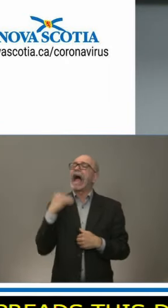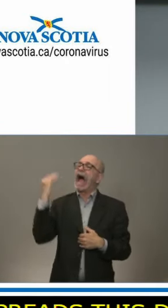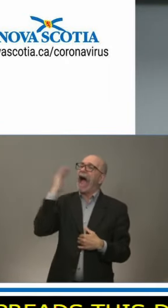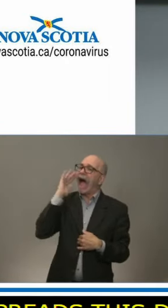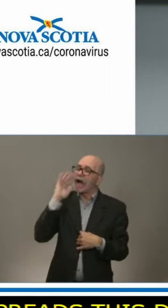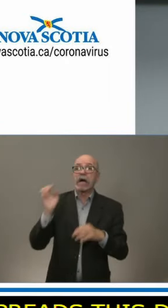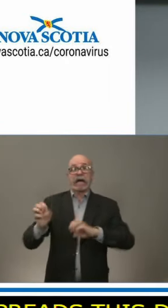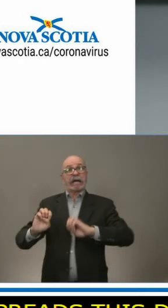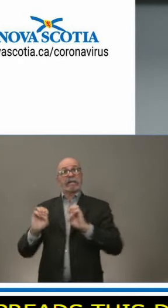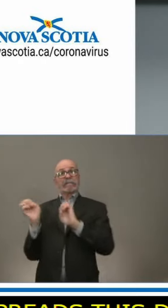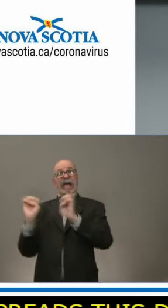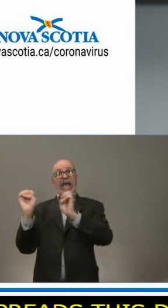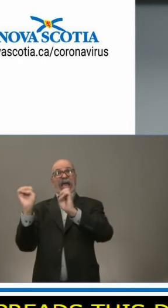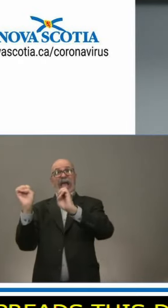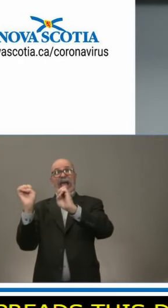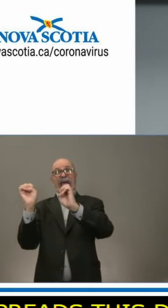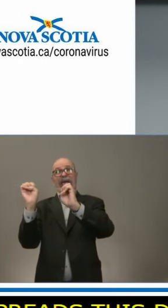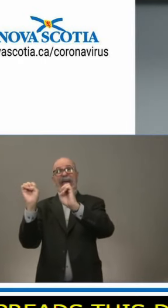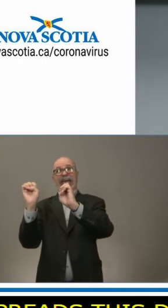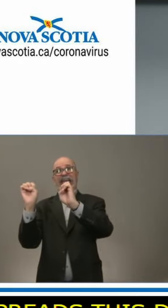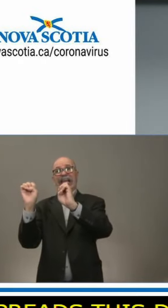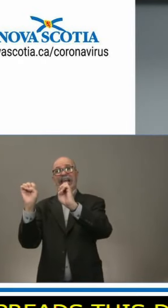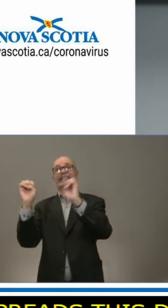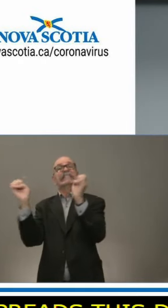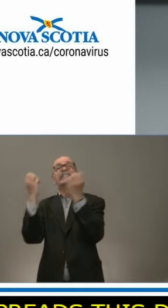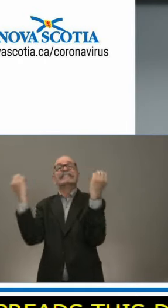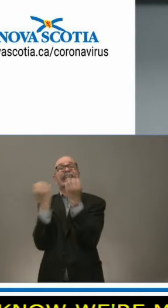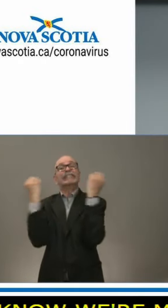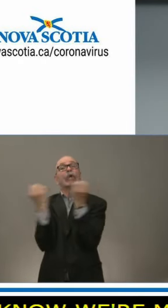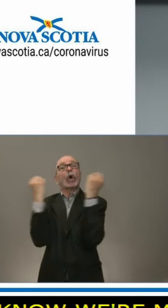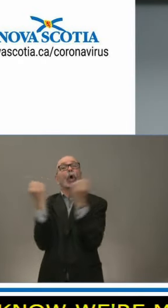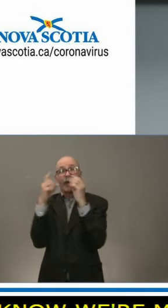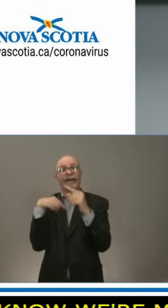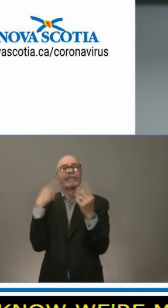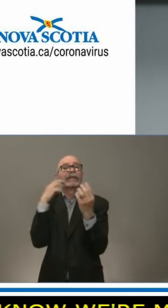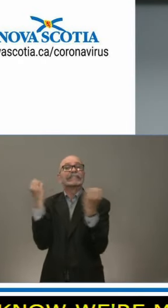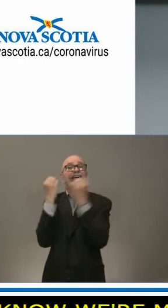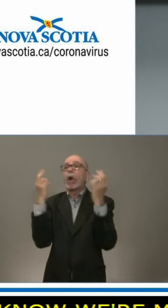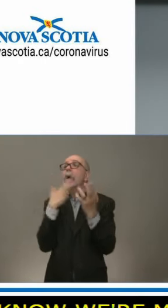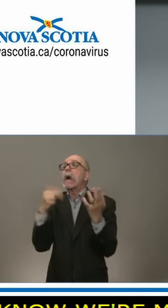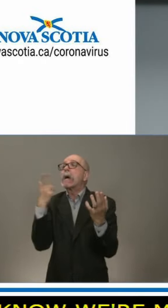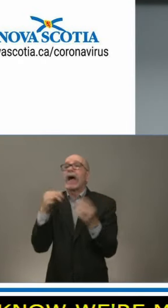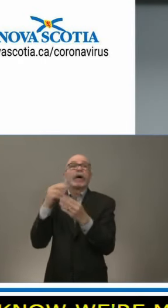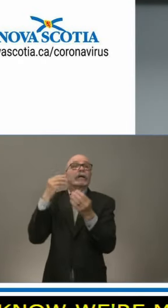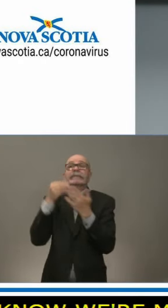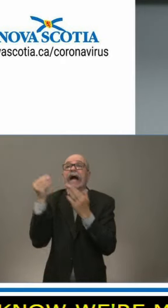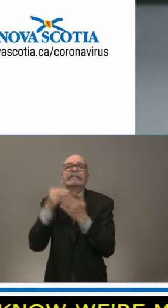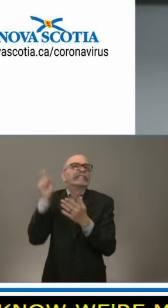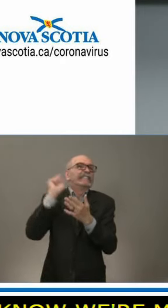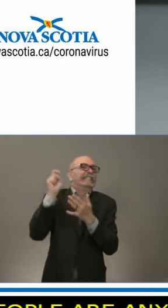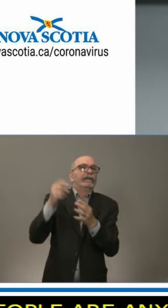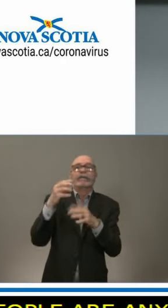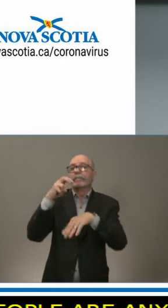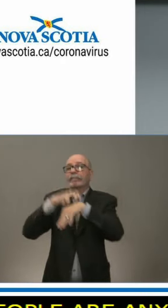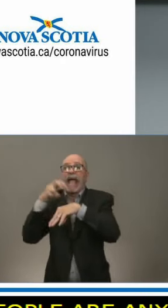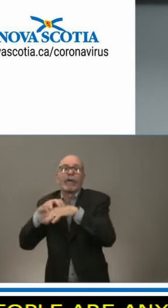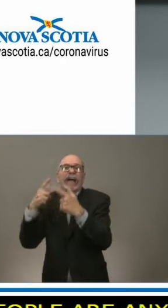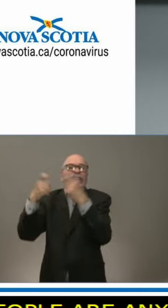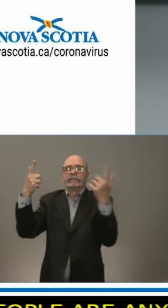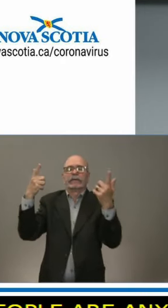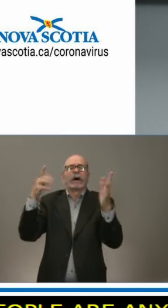but we need to understand that you have to do this in a way that respects the requirements around social